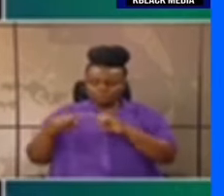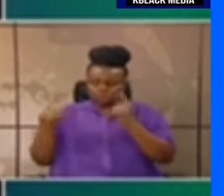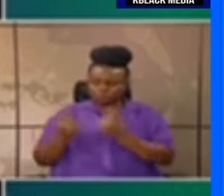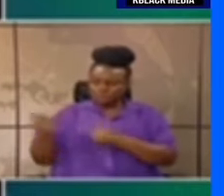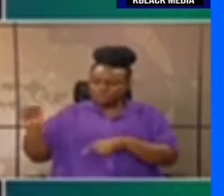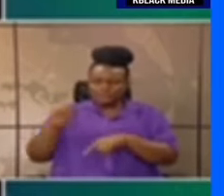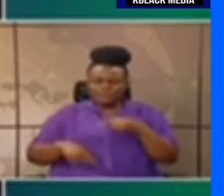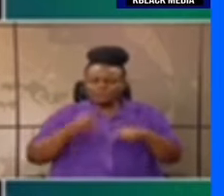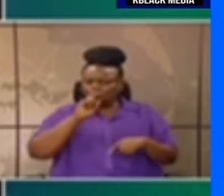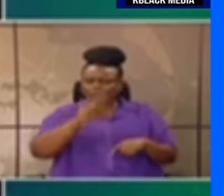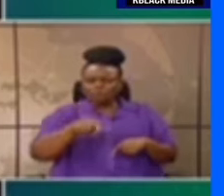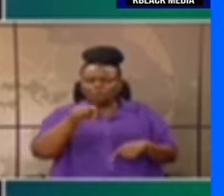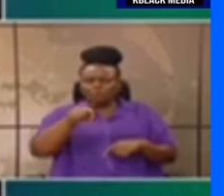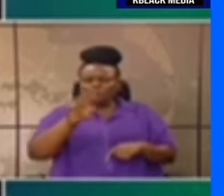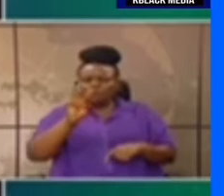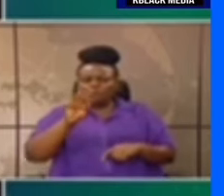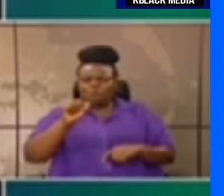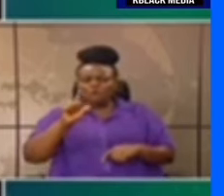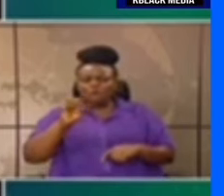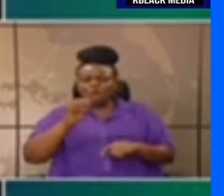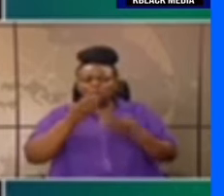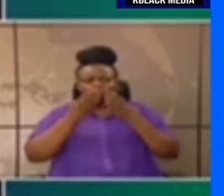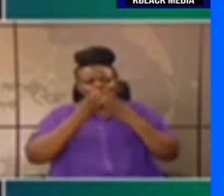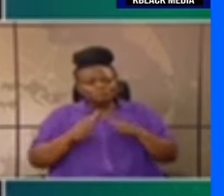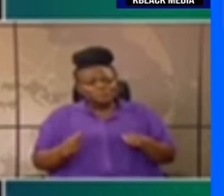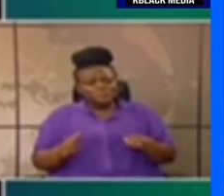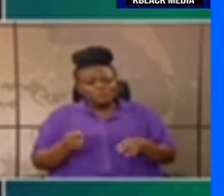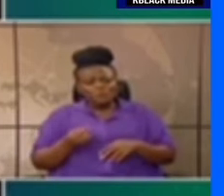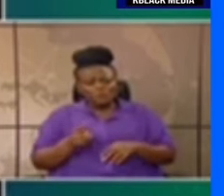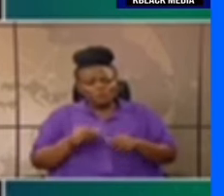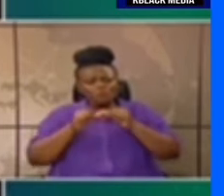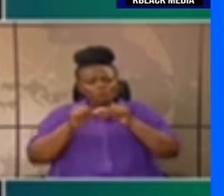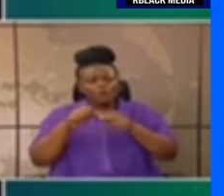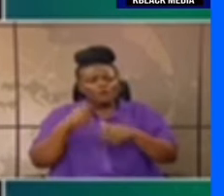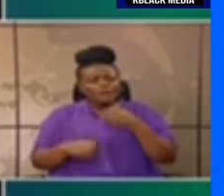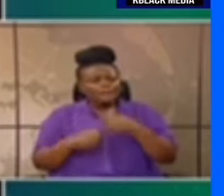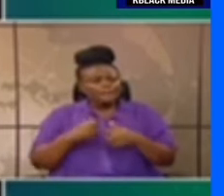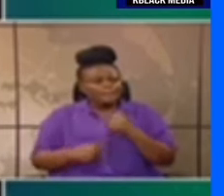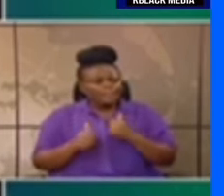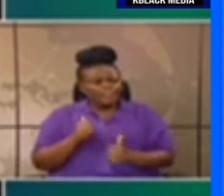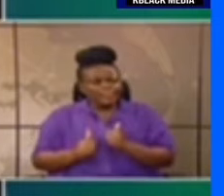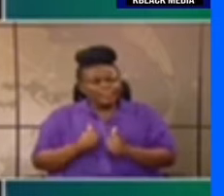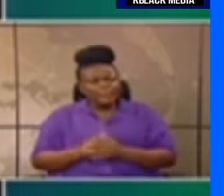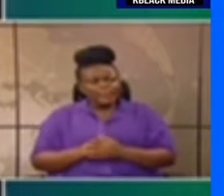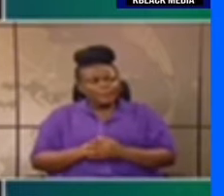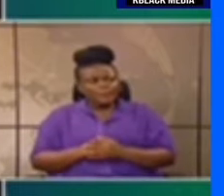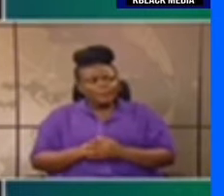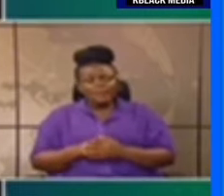standstill. As soon as Walewale to say as of this morning, who you parties and 73 or more? What is going